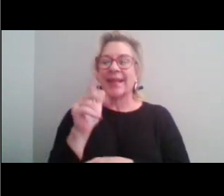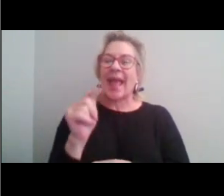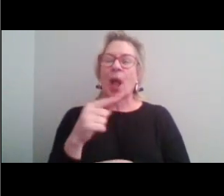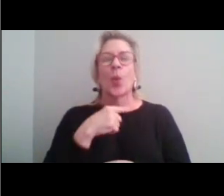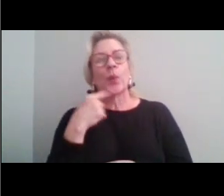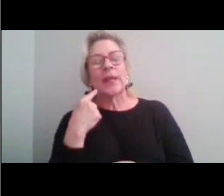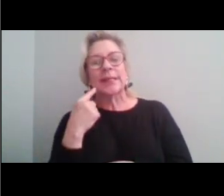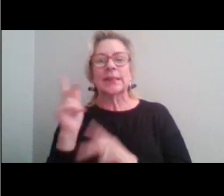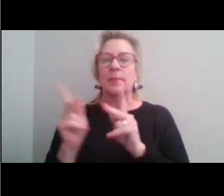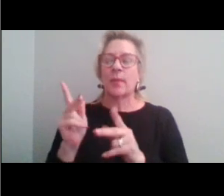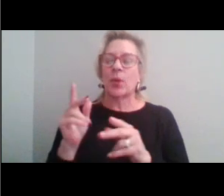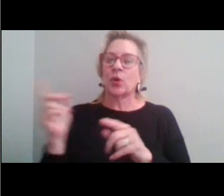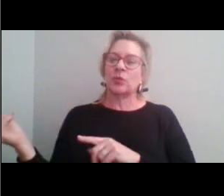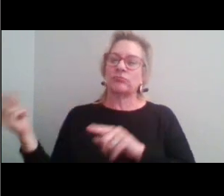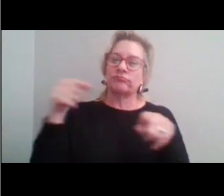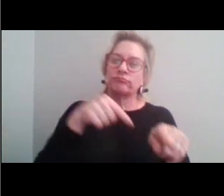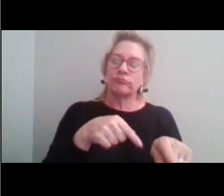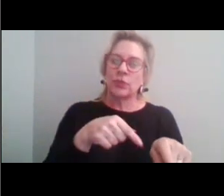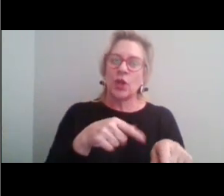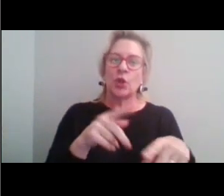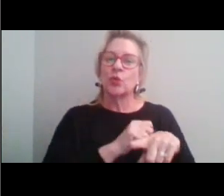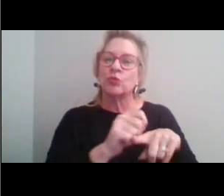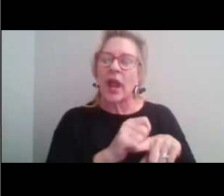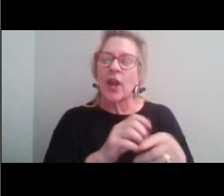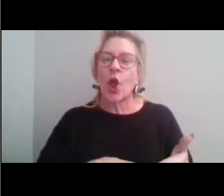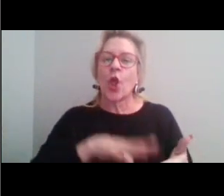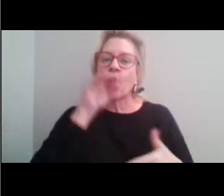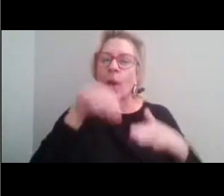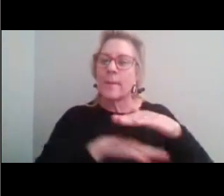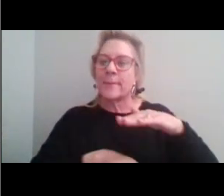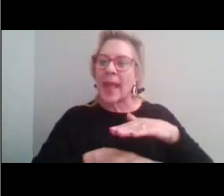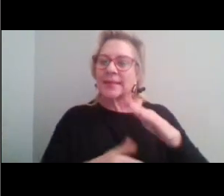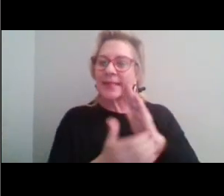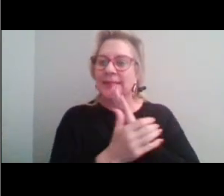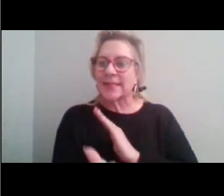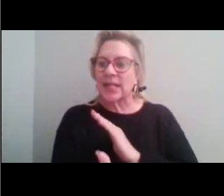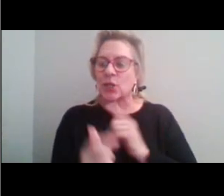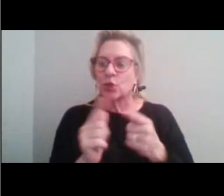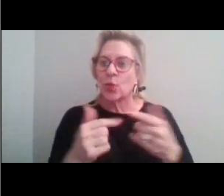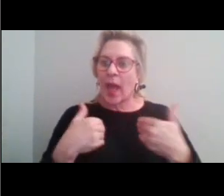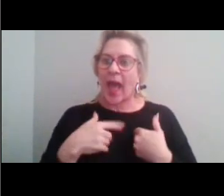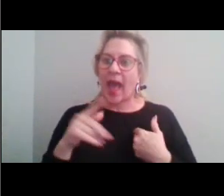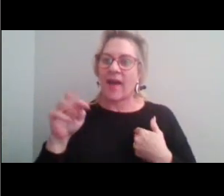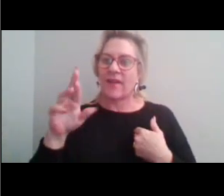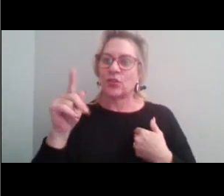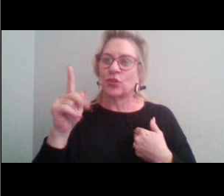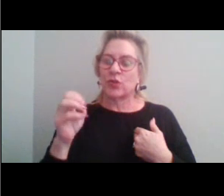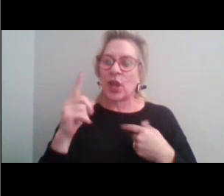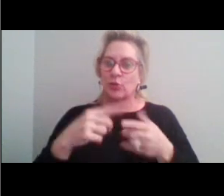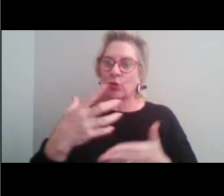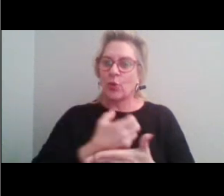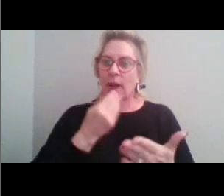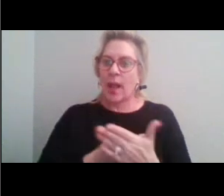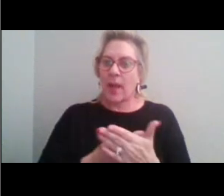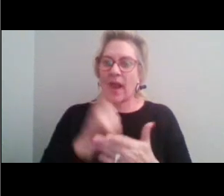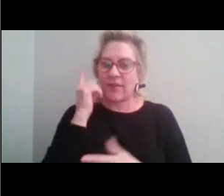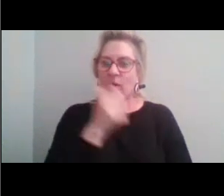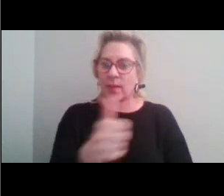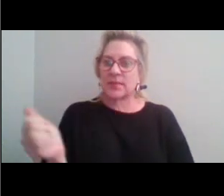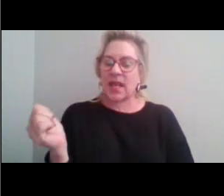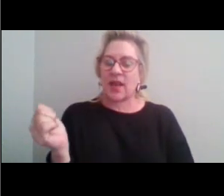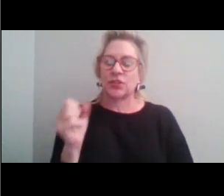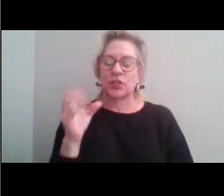training scenario where they can come in, learn some basic skills to get into the trades, and advance them into that pathway to employment.